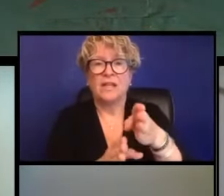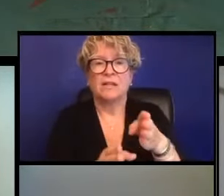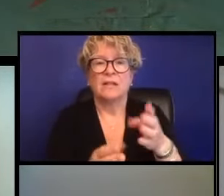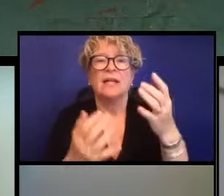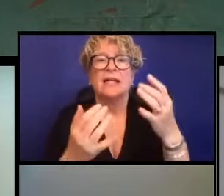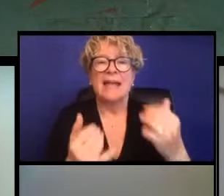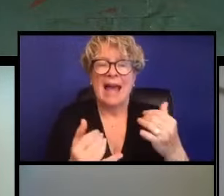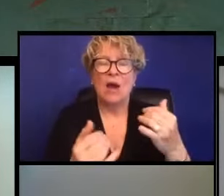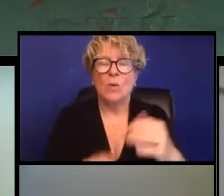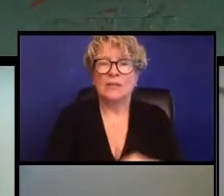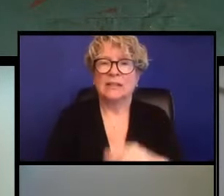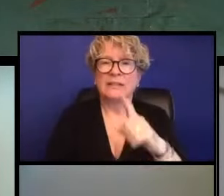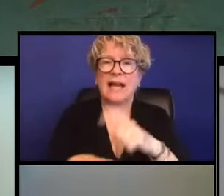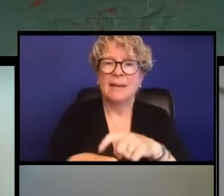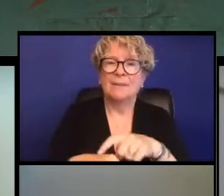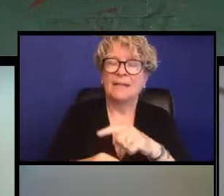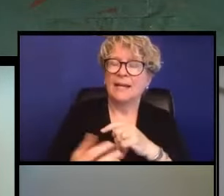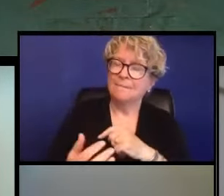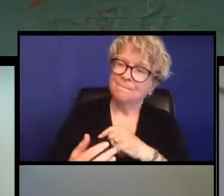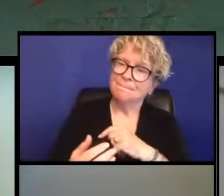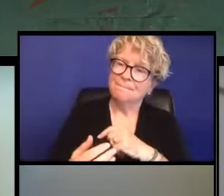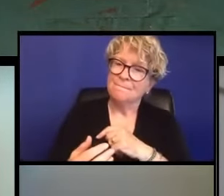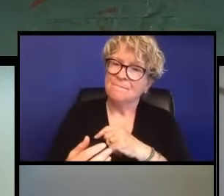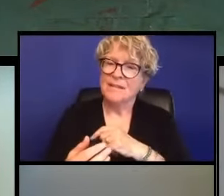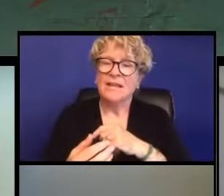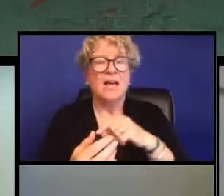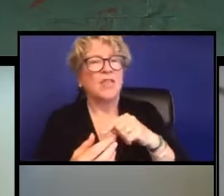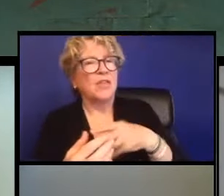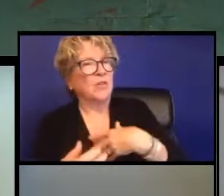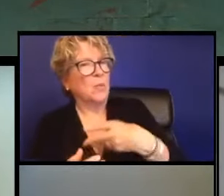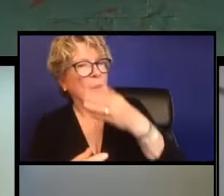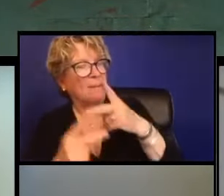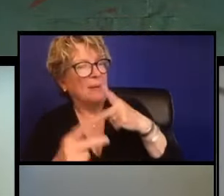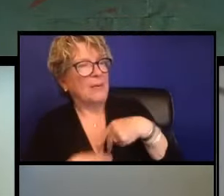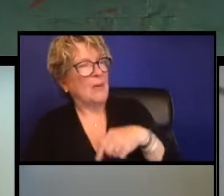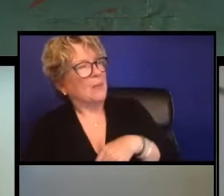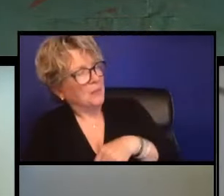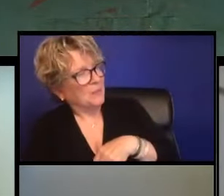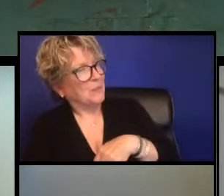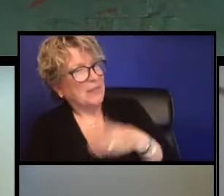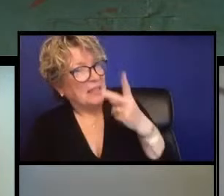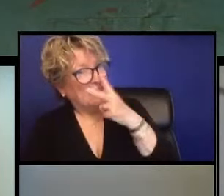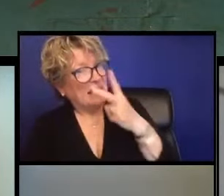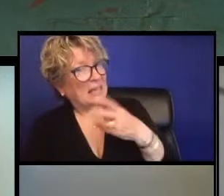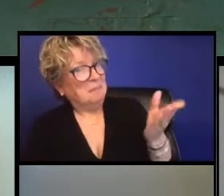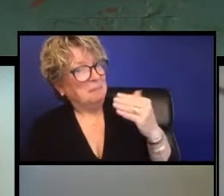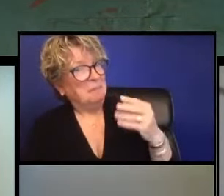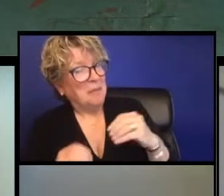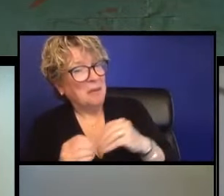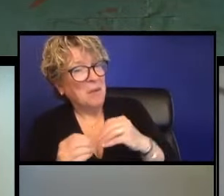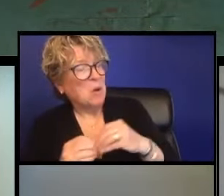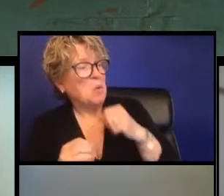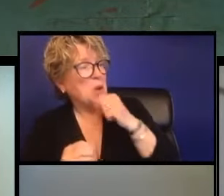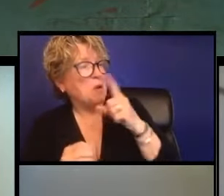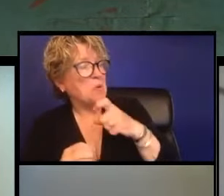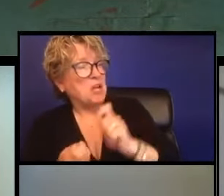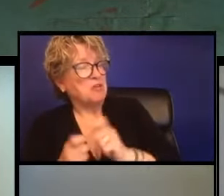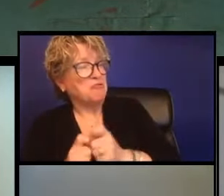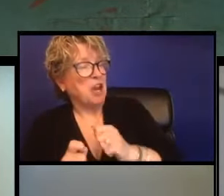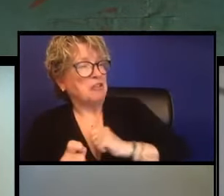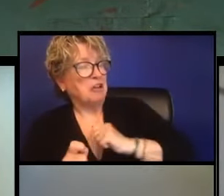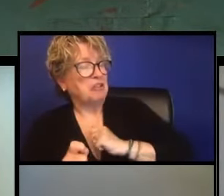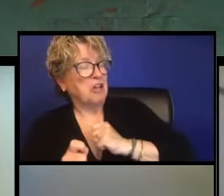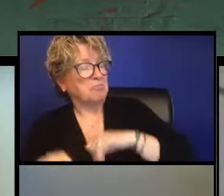say, well, everything's fine now, right? Look at all these people. We don't need to change. And I think